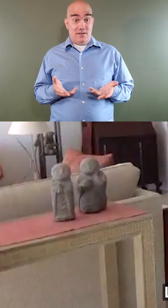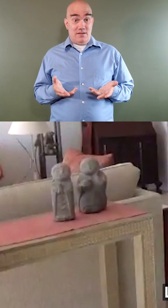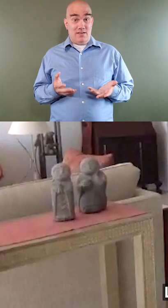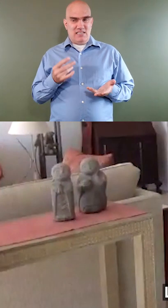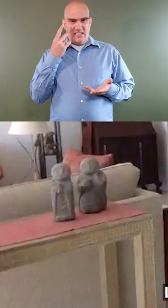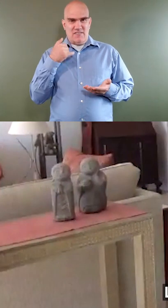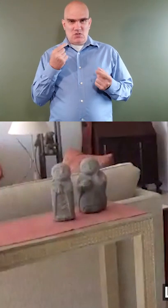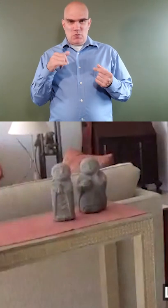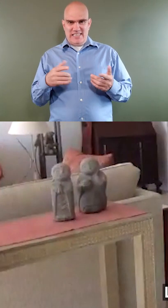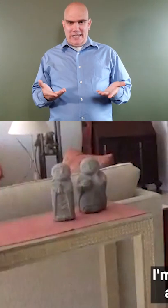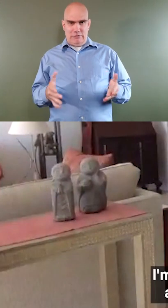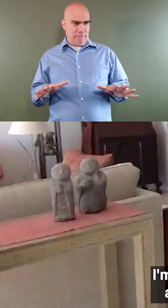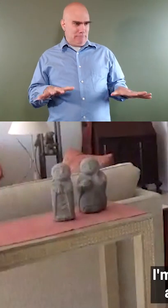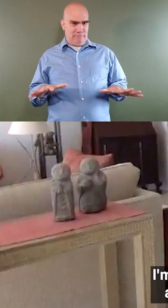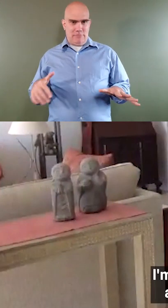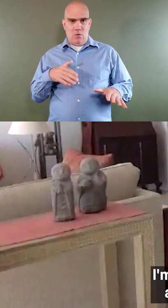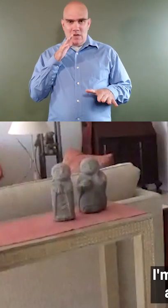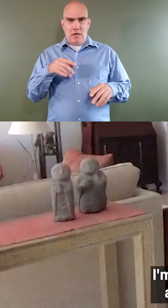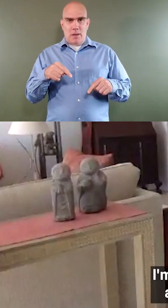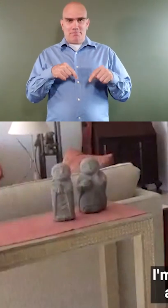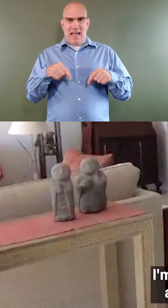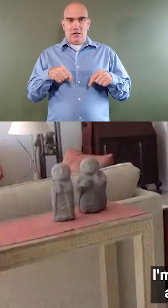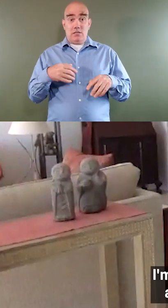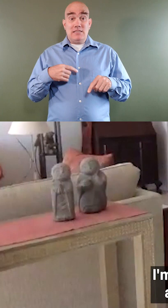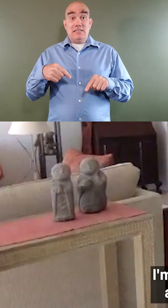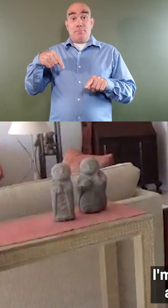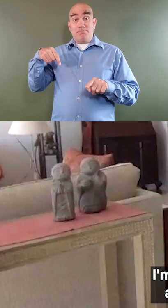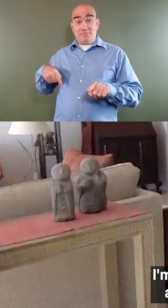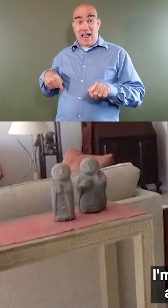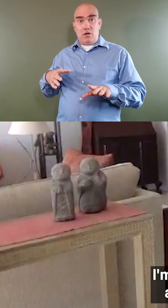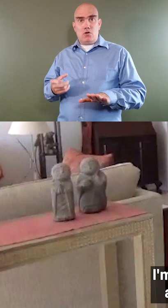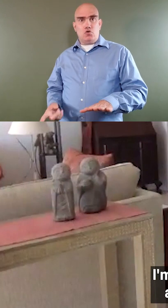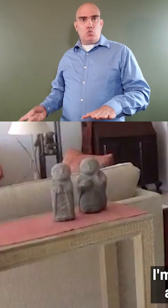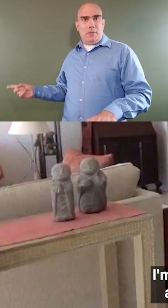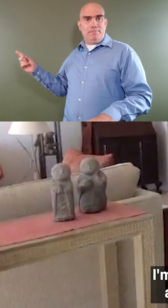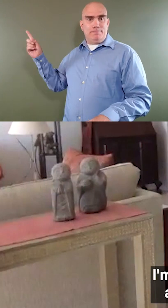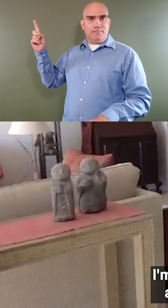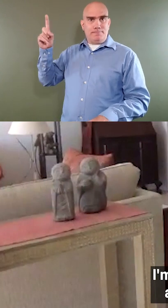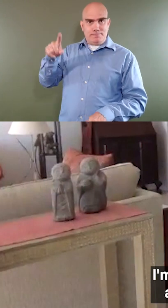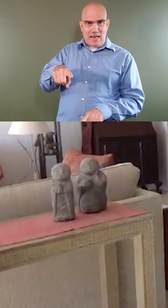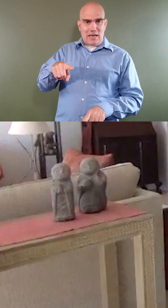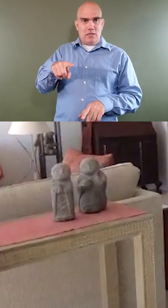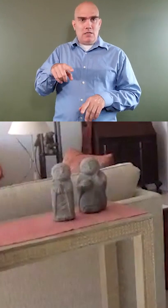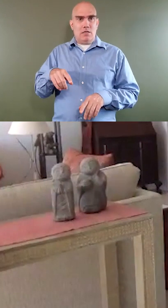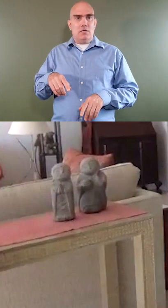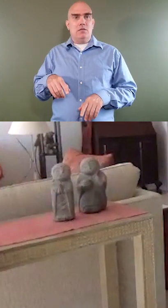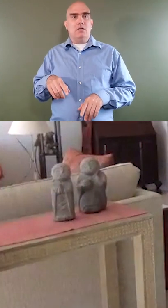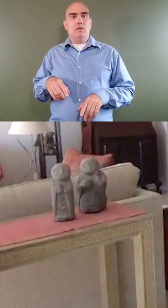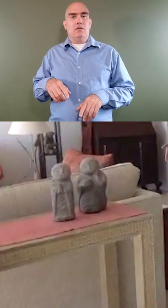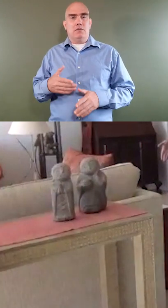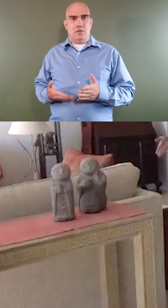Let's see if I can do this here. I'm going to come back, step back, and I'm going to sweep